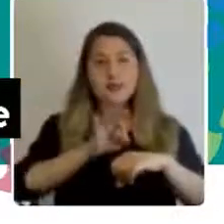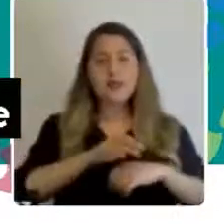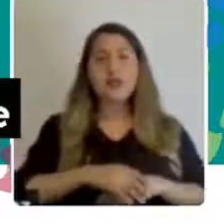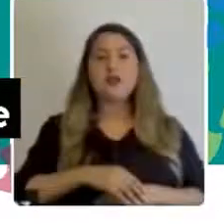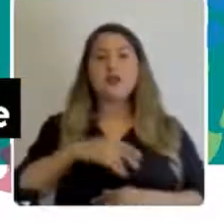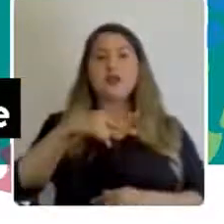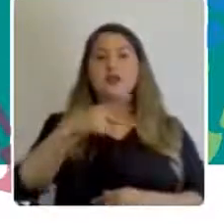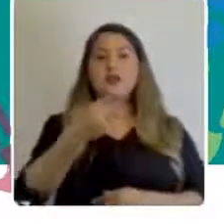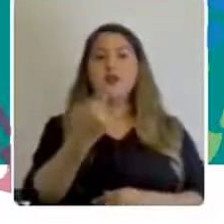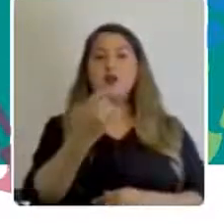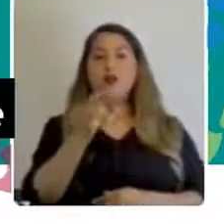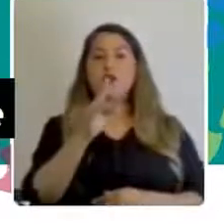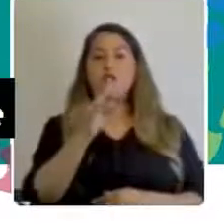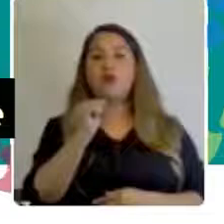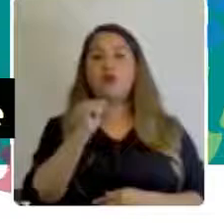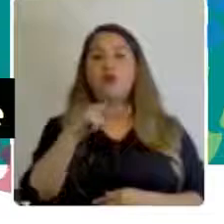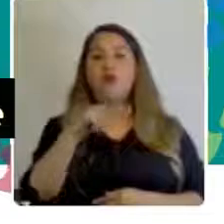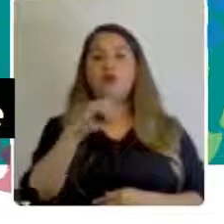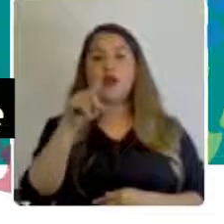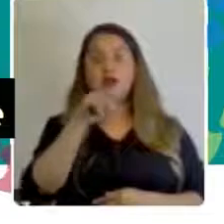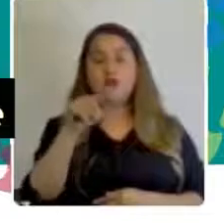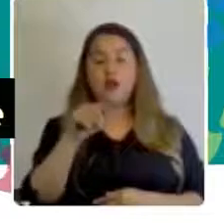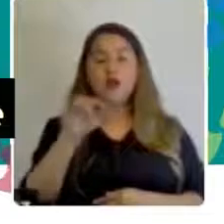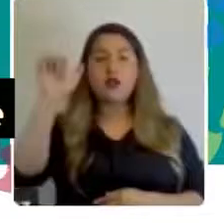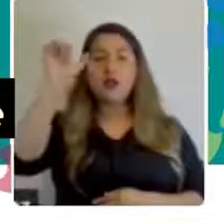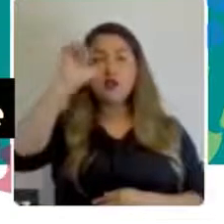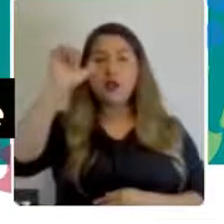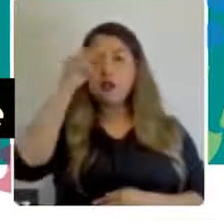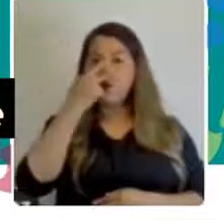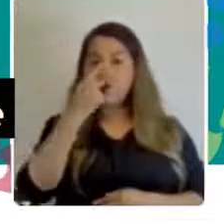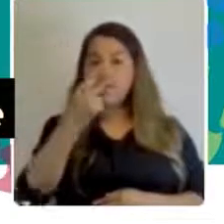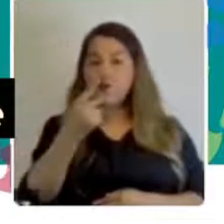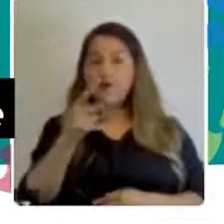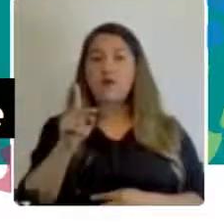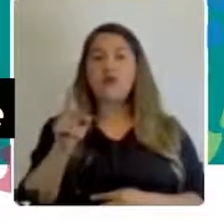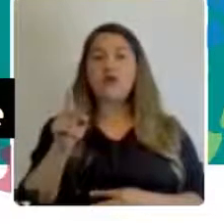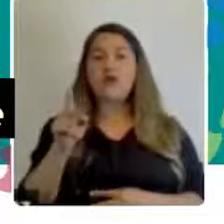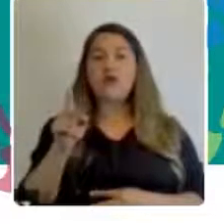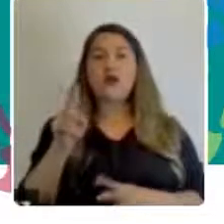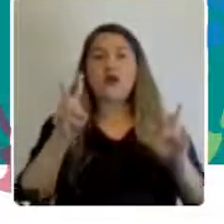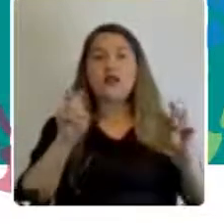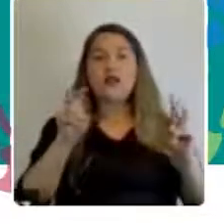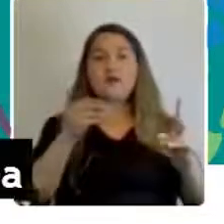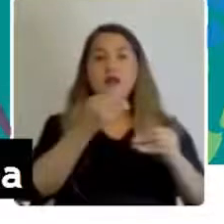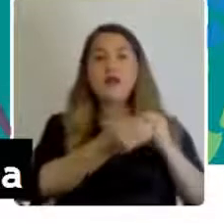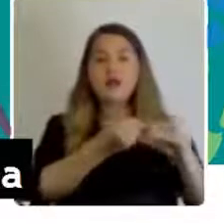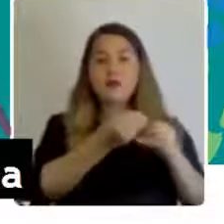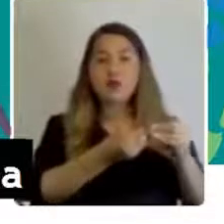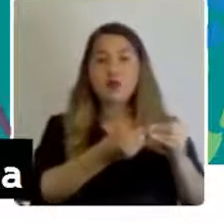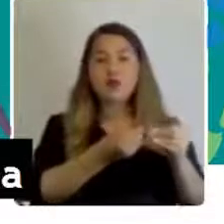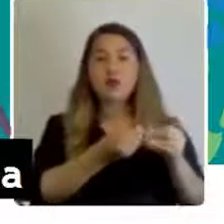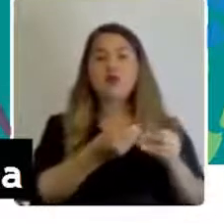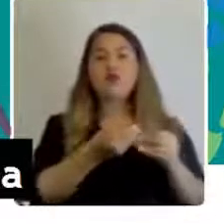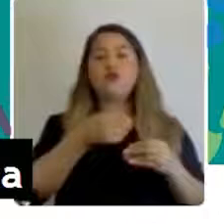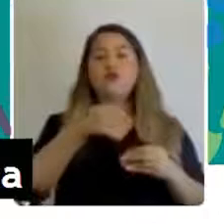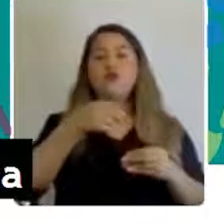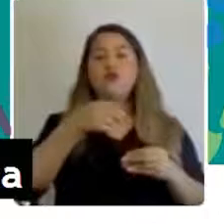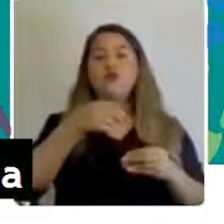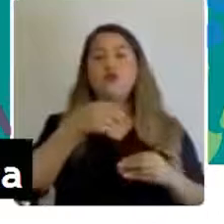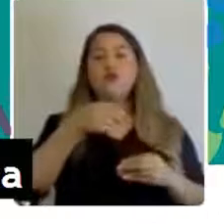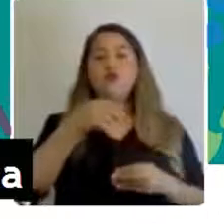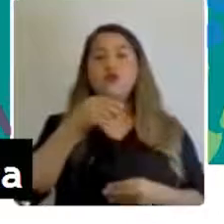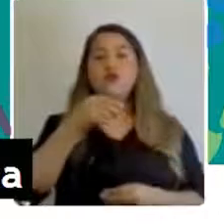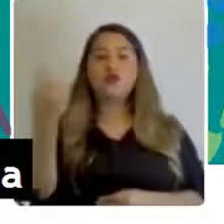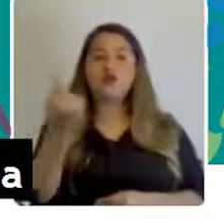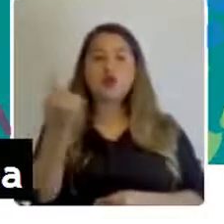Product Regulation in 2000, so many years later than USA. And this is for orphan